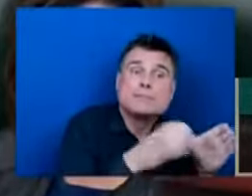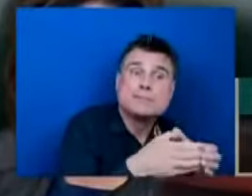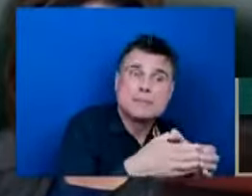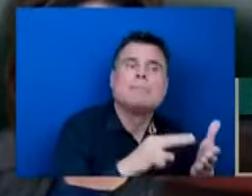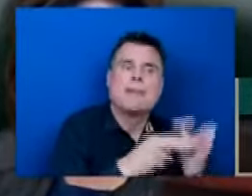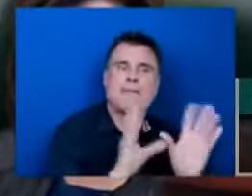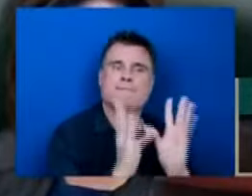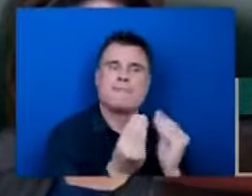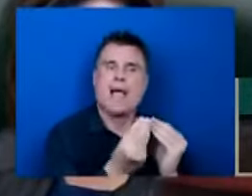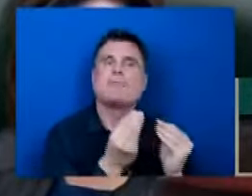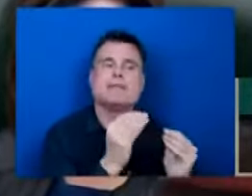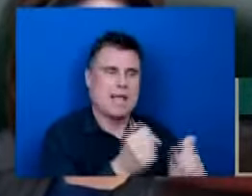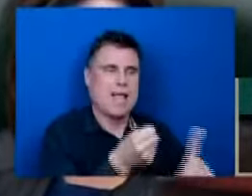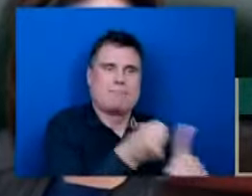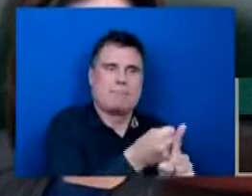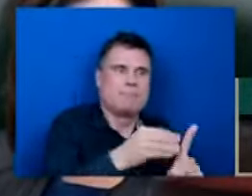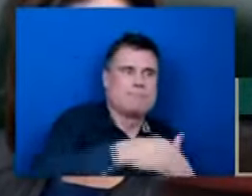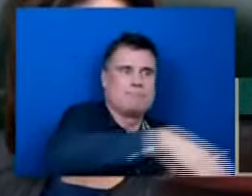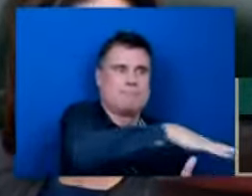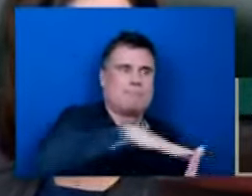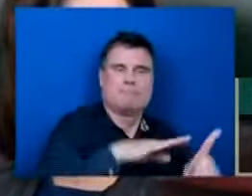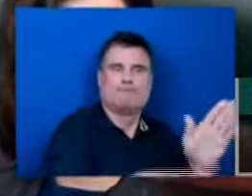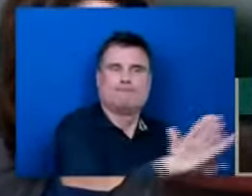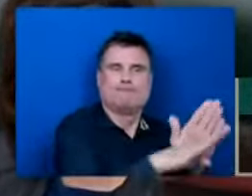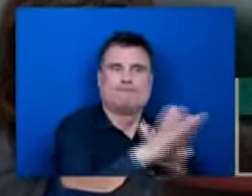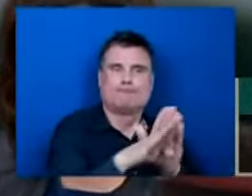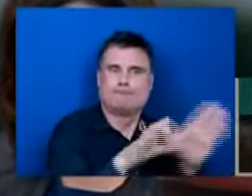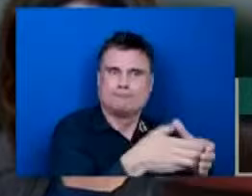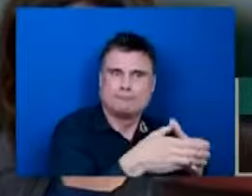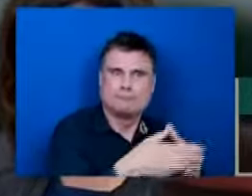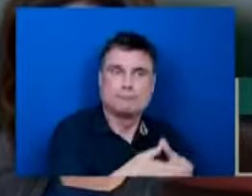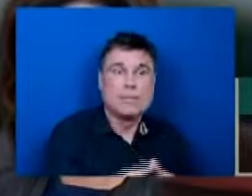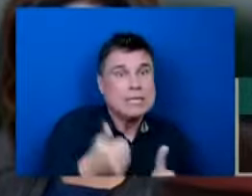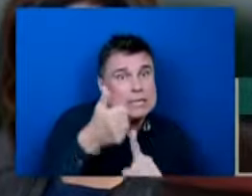we don't add to our deficit stand our grandchildren.